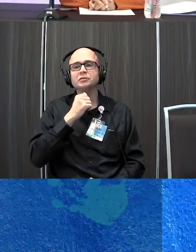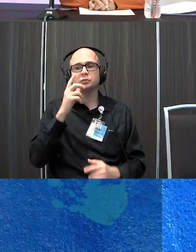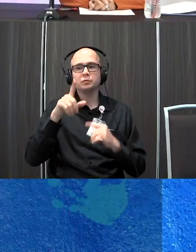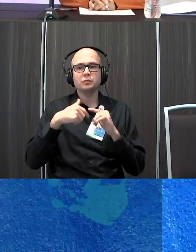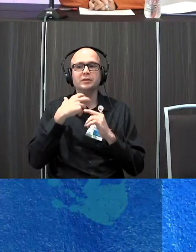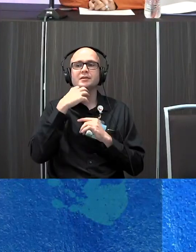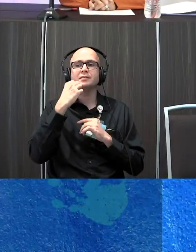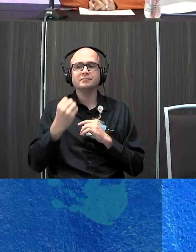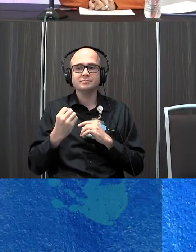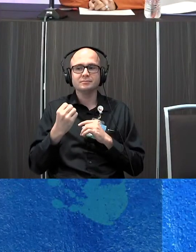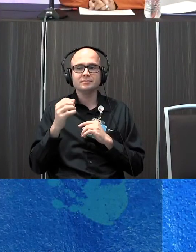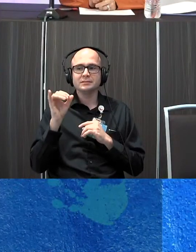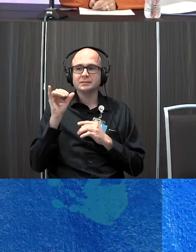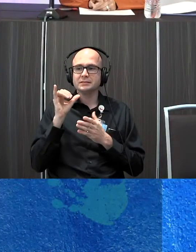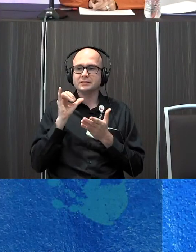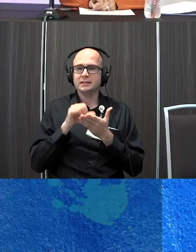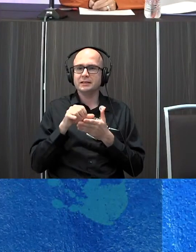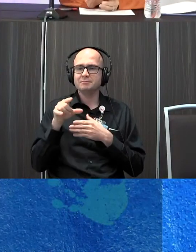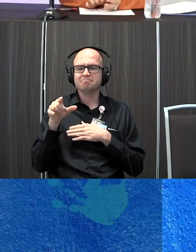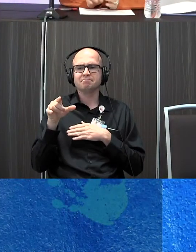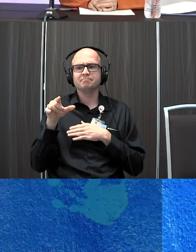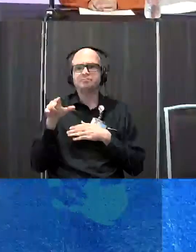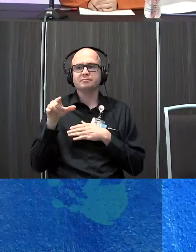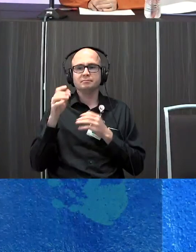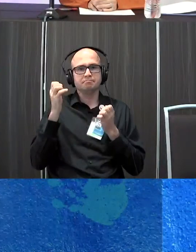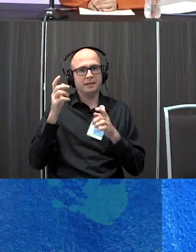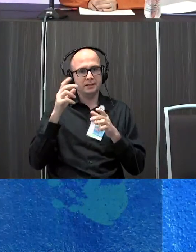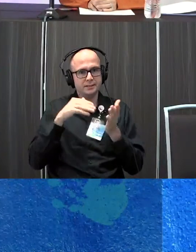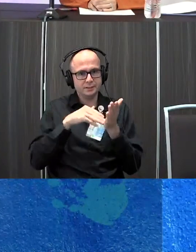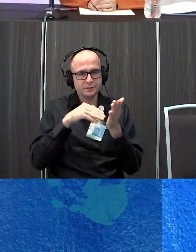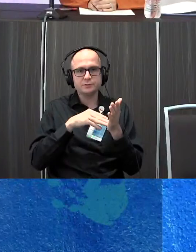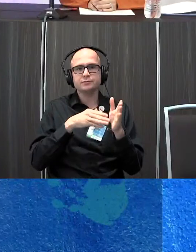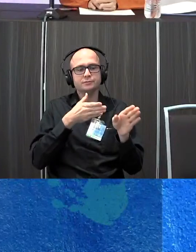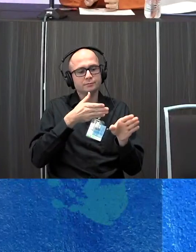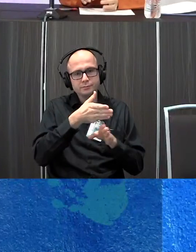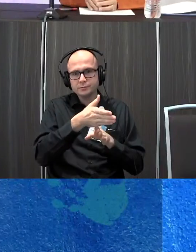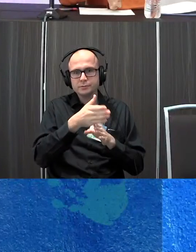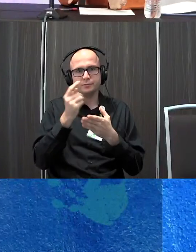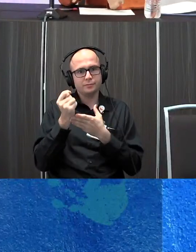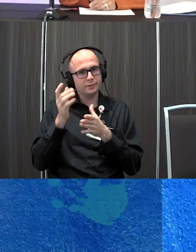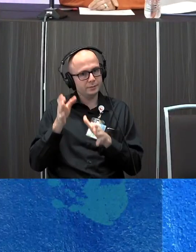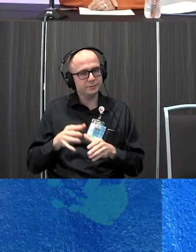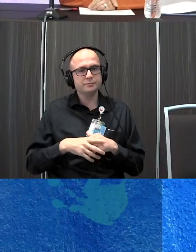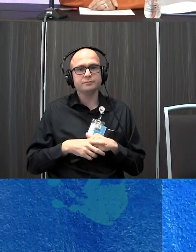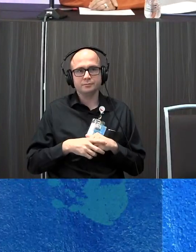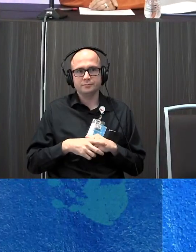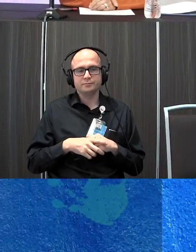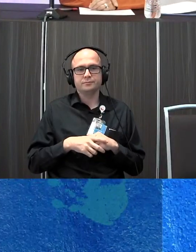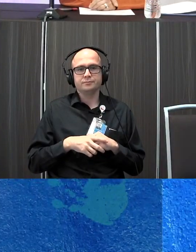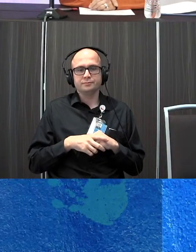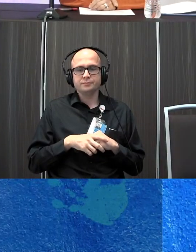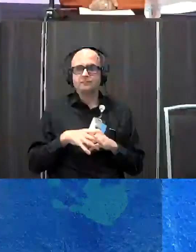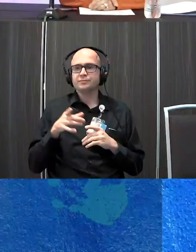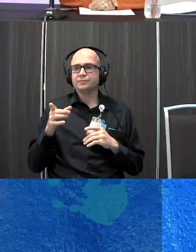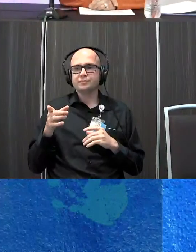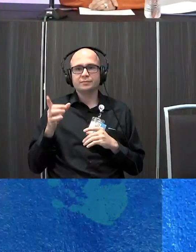out. And that was a combination of lots of doctors, medical professionals, and therapists to get us to that point. So,